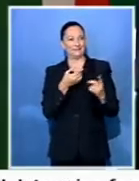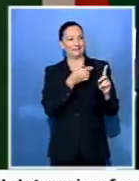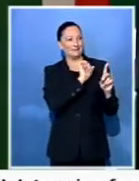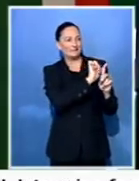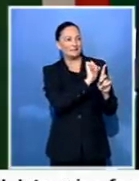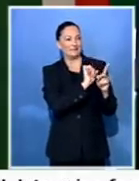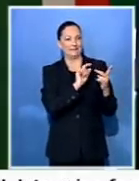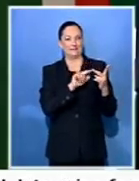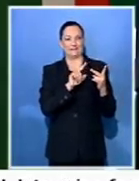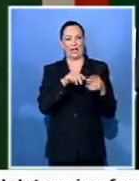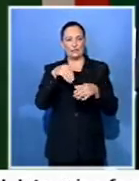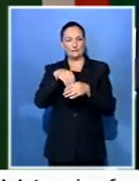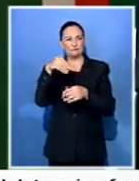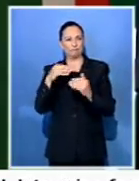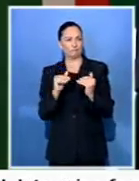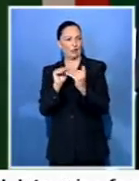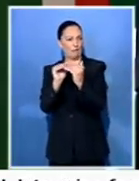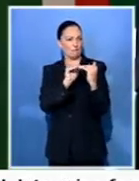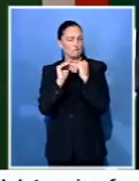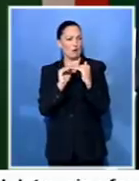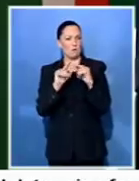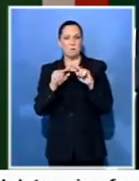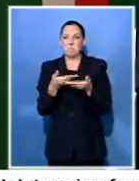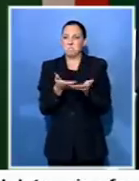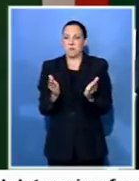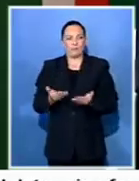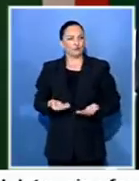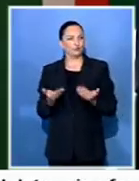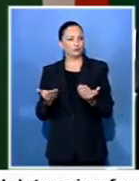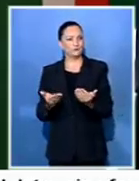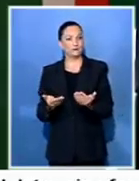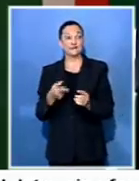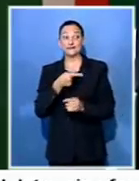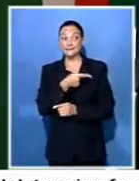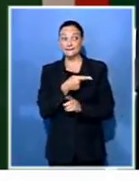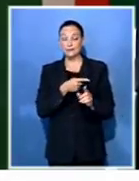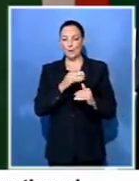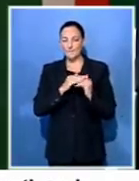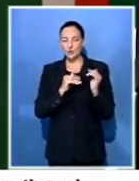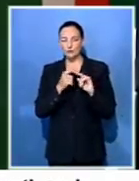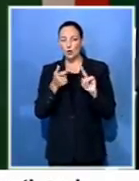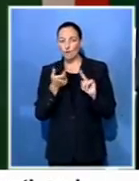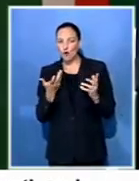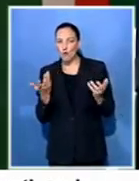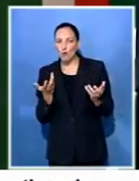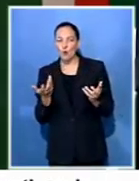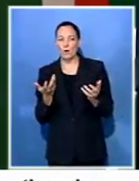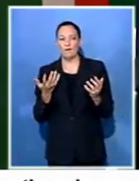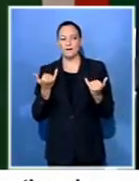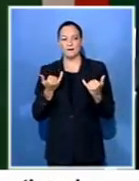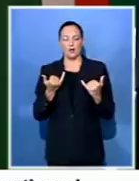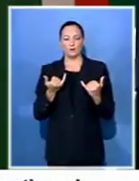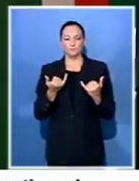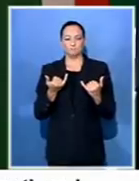and inclusive public service that was built from the ruins of a